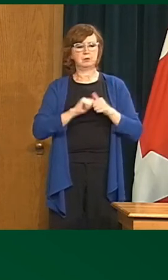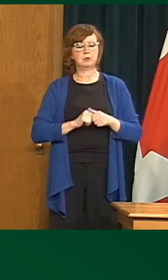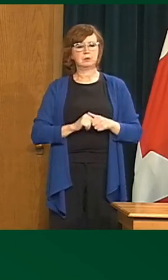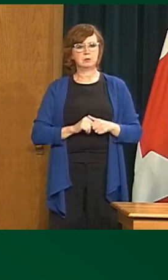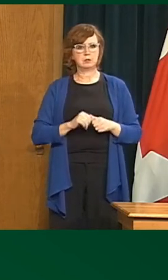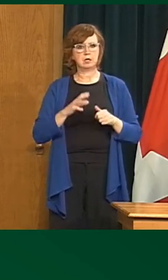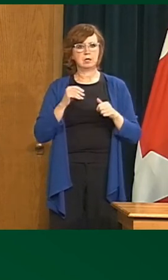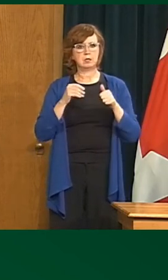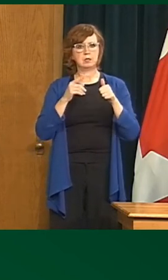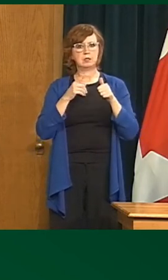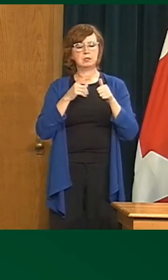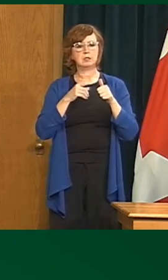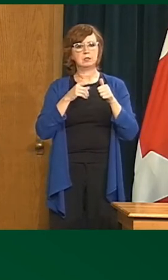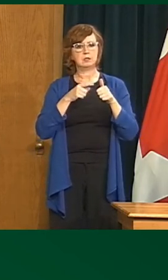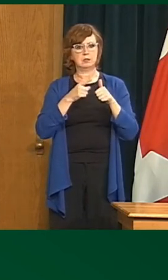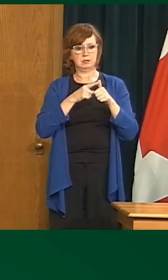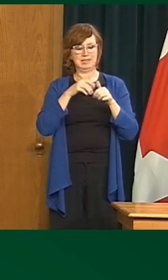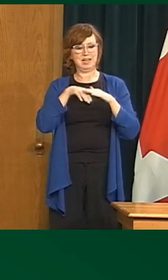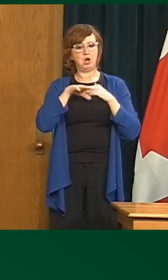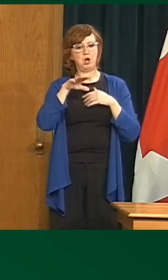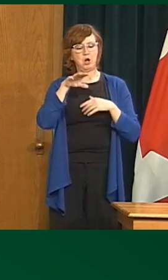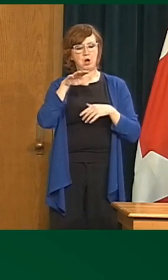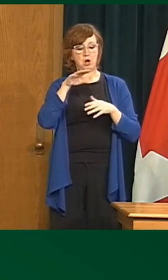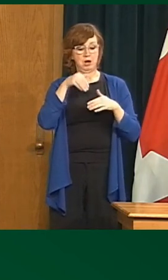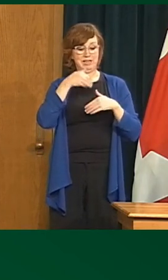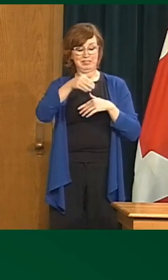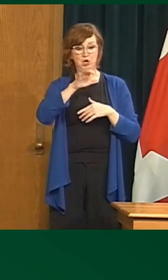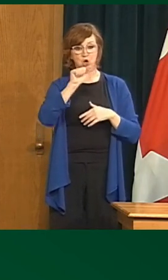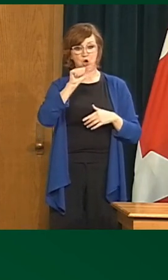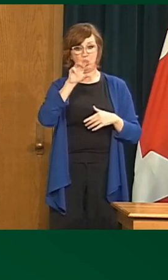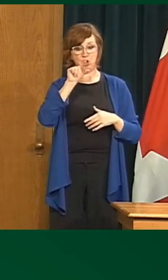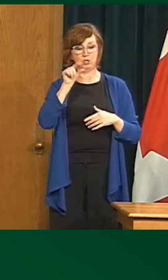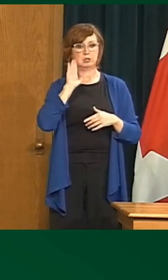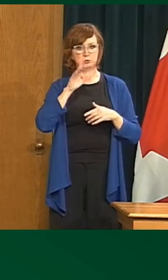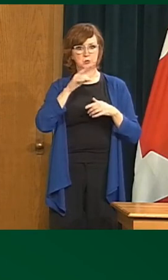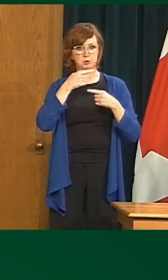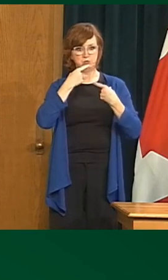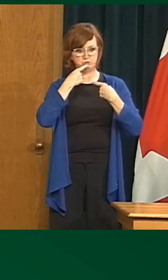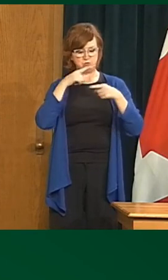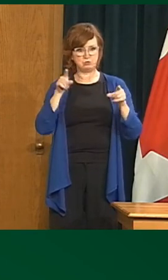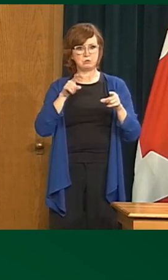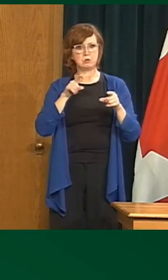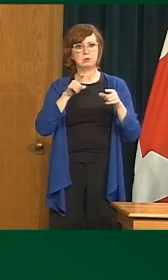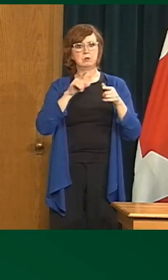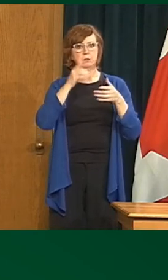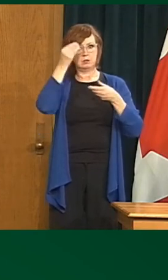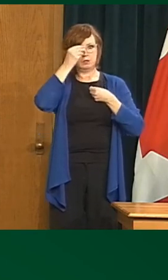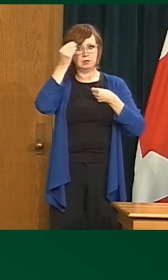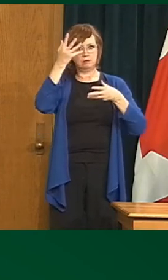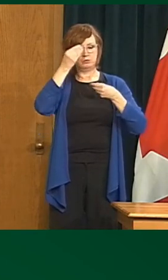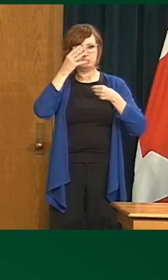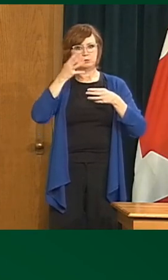report, where we will communicate what effectively will be all of the information